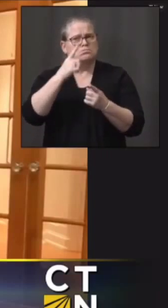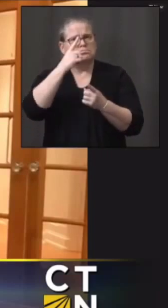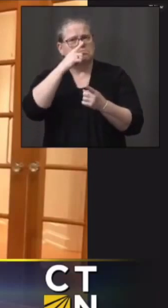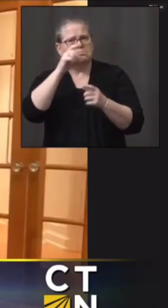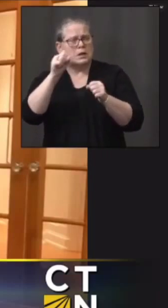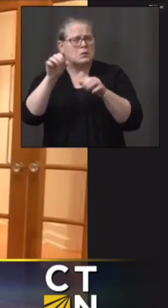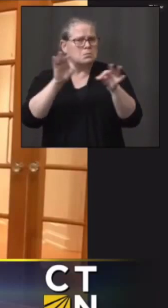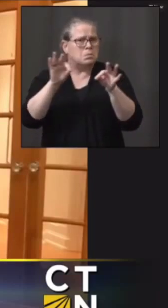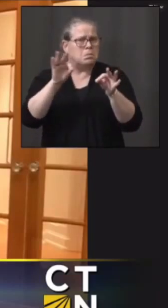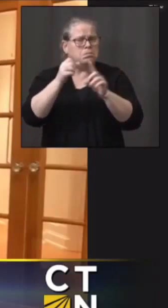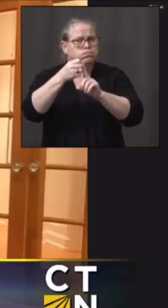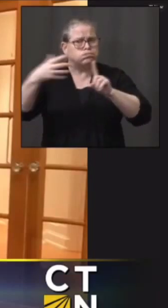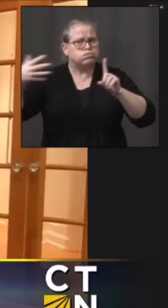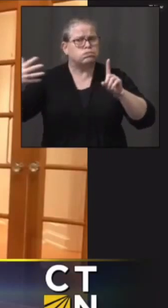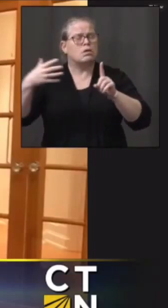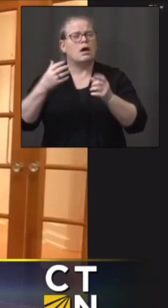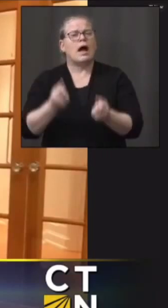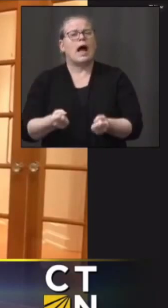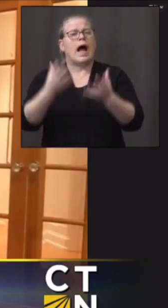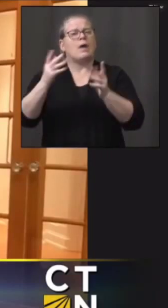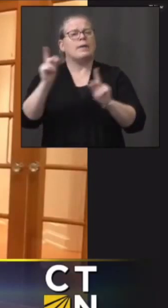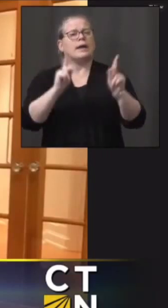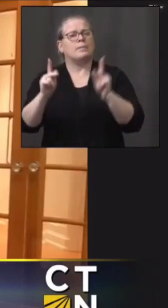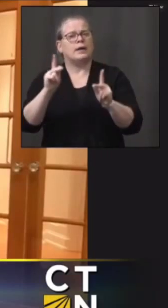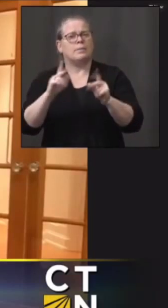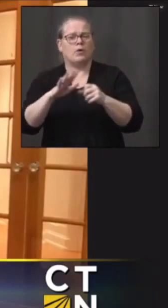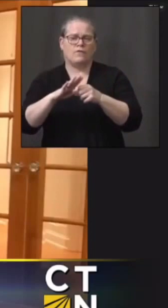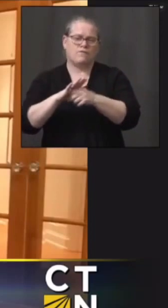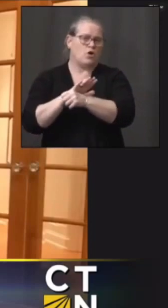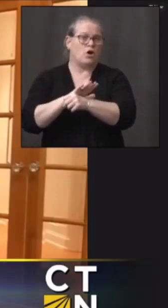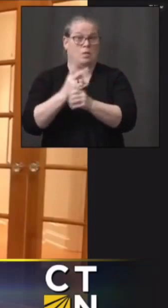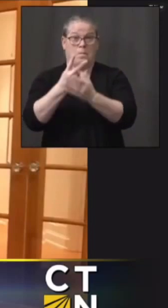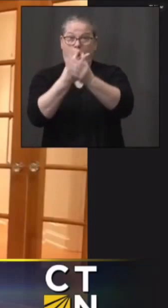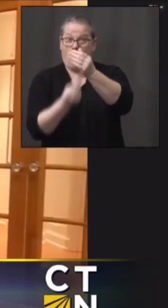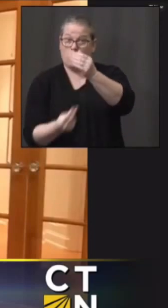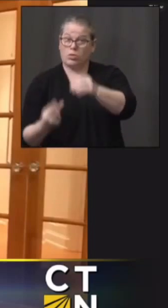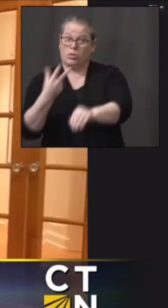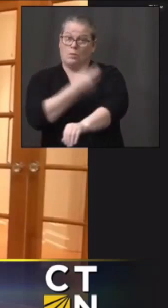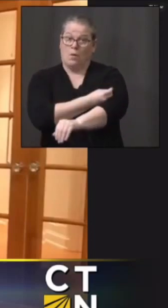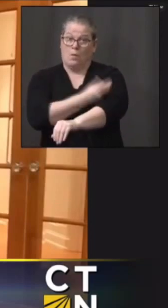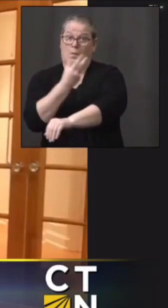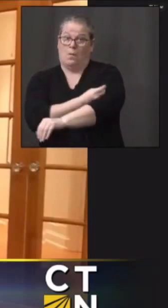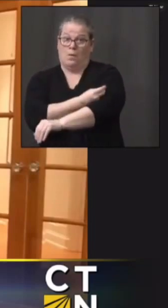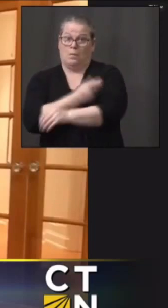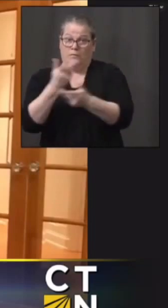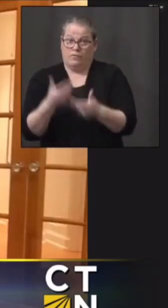think will be fully vaccinated with both doses and by when?